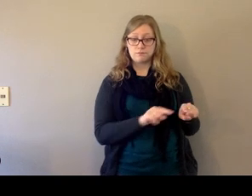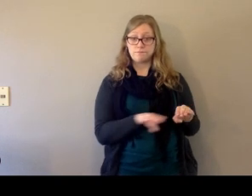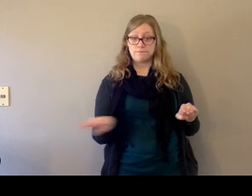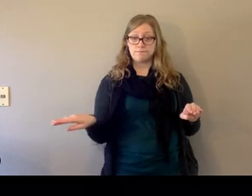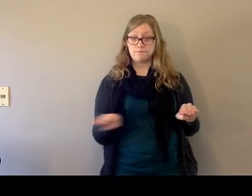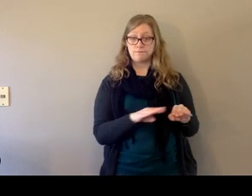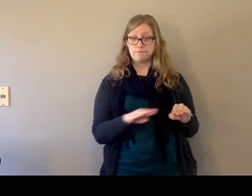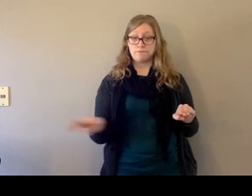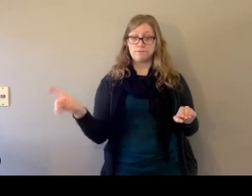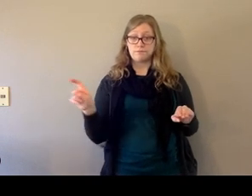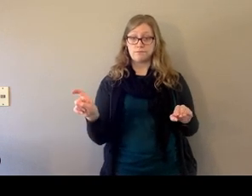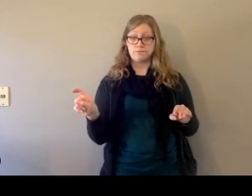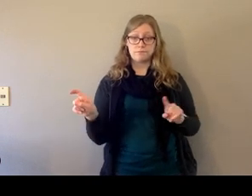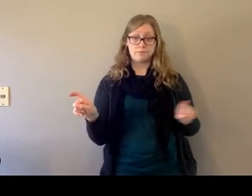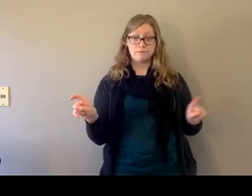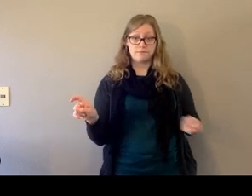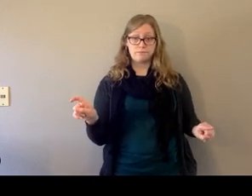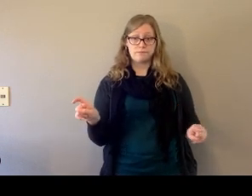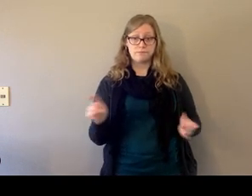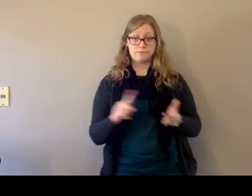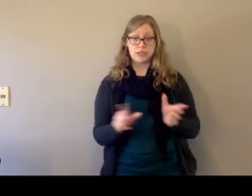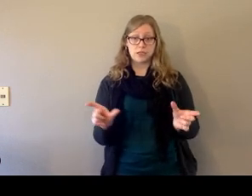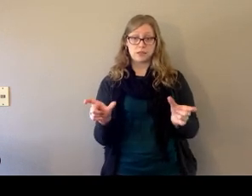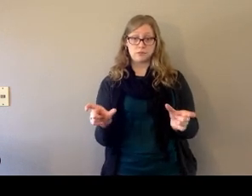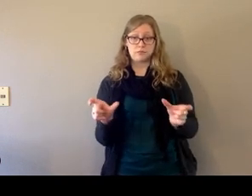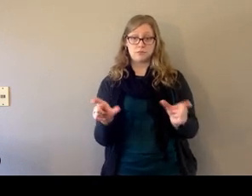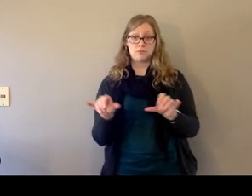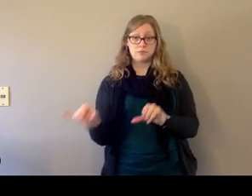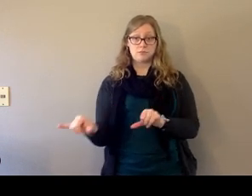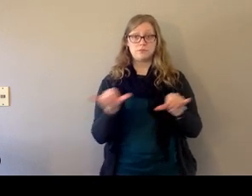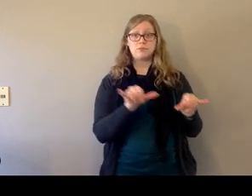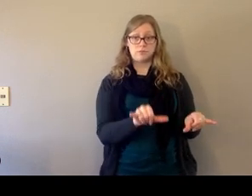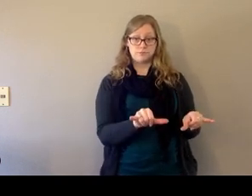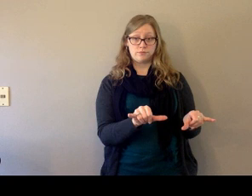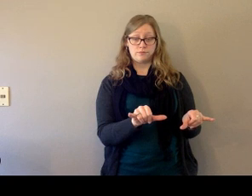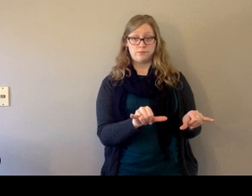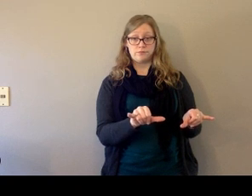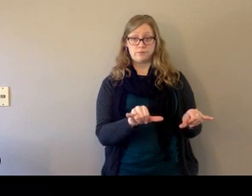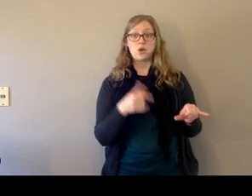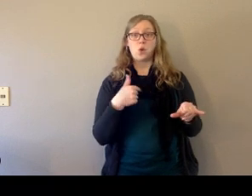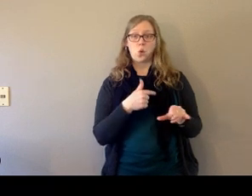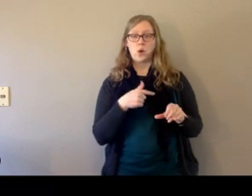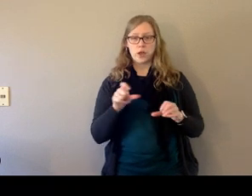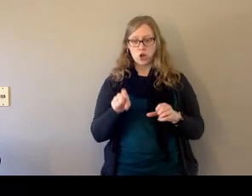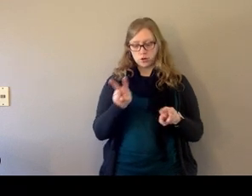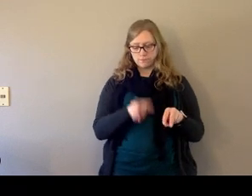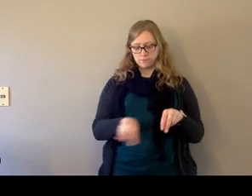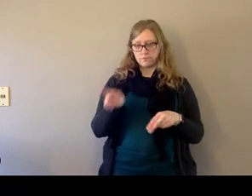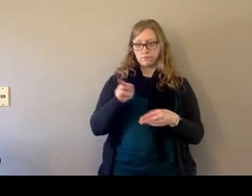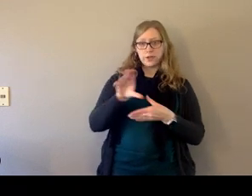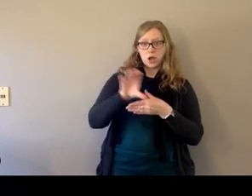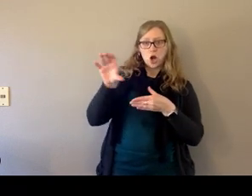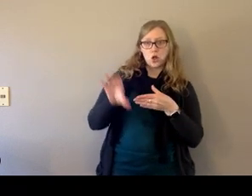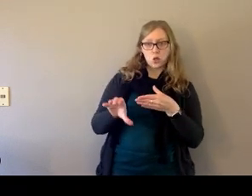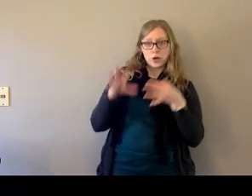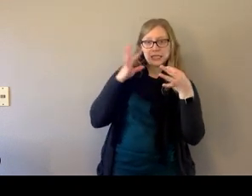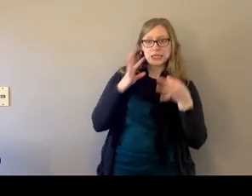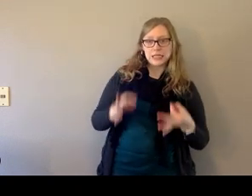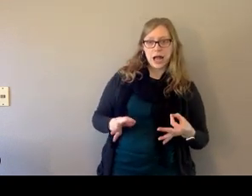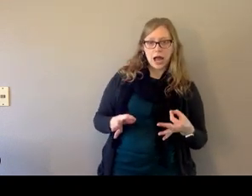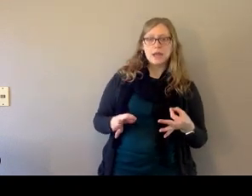xz. And so that gave us, allowed us to conclude that xw was